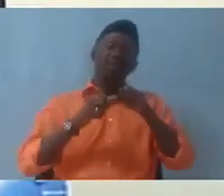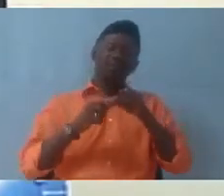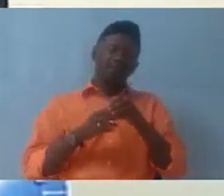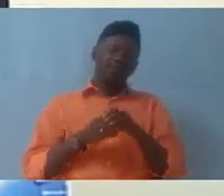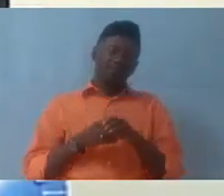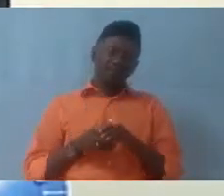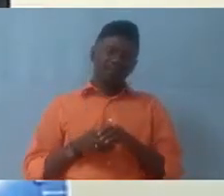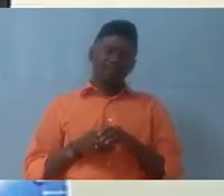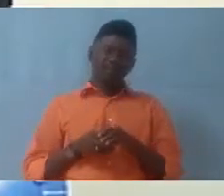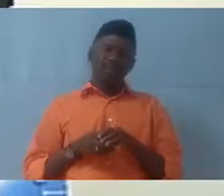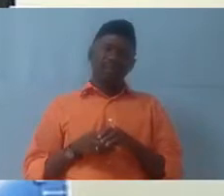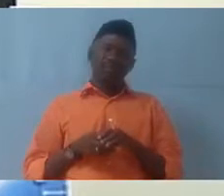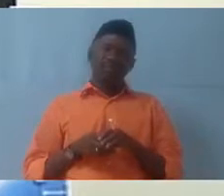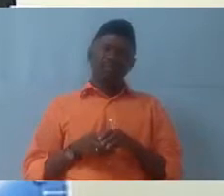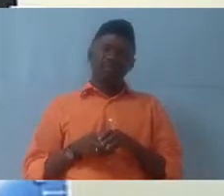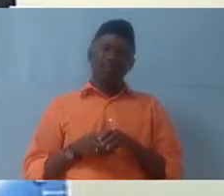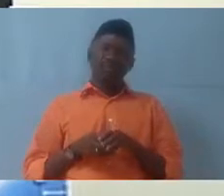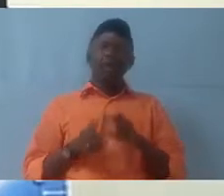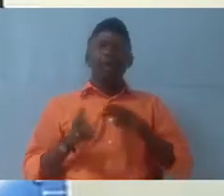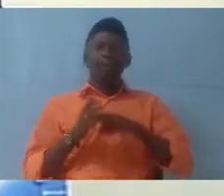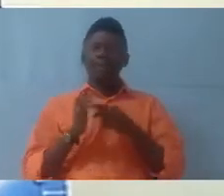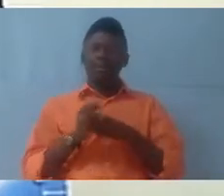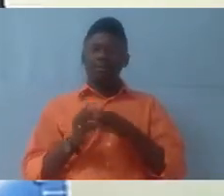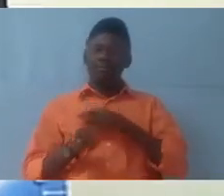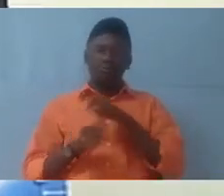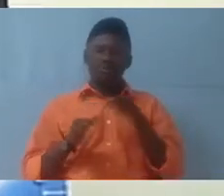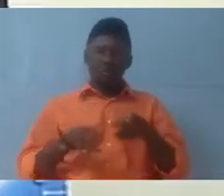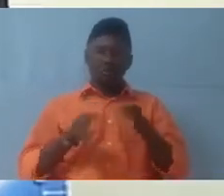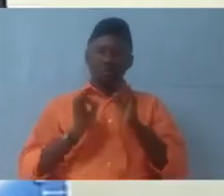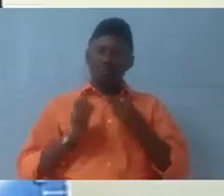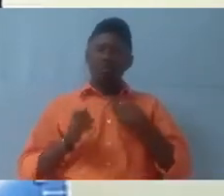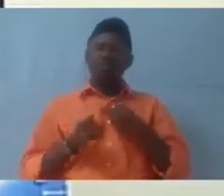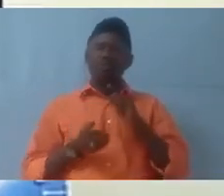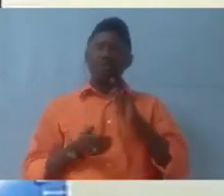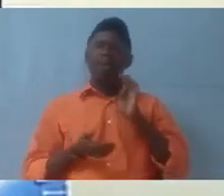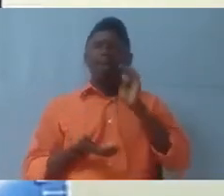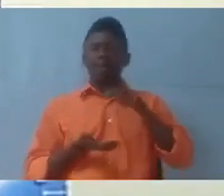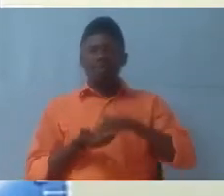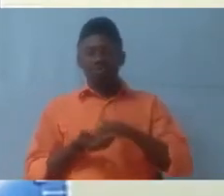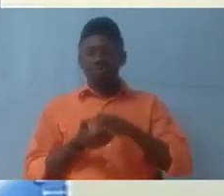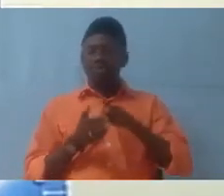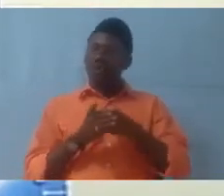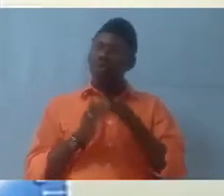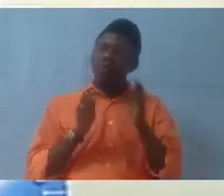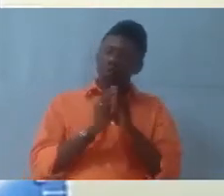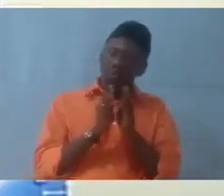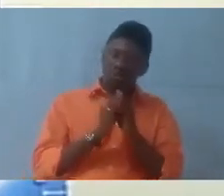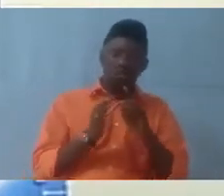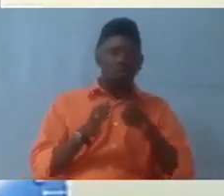That is not, he will not even take me to Banjul or Bundung or Birkama.